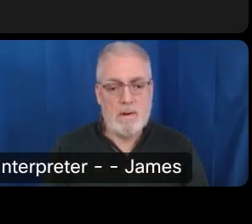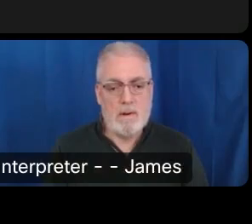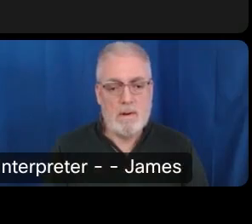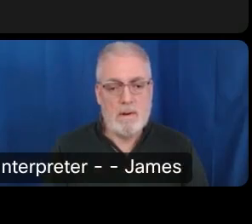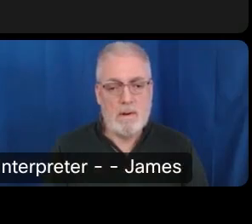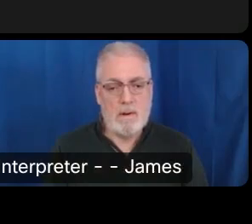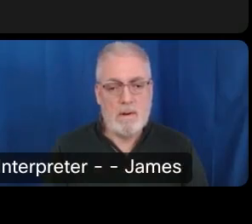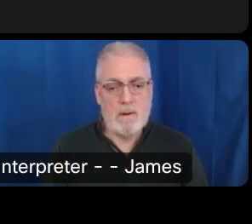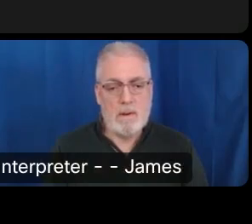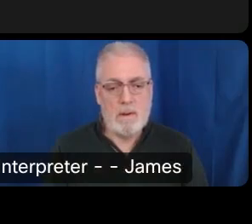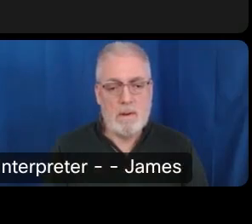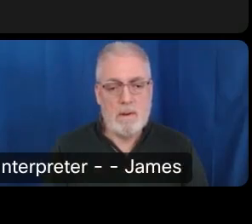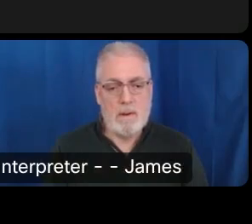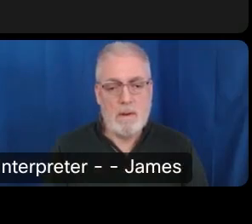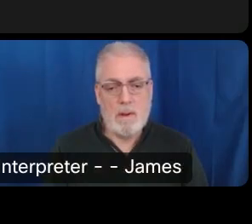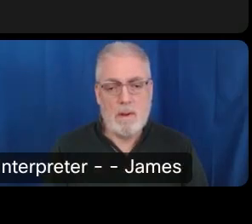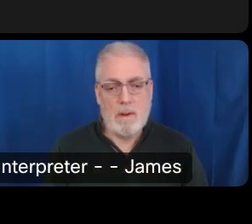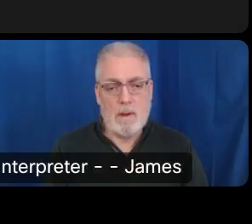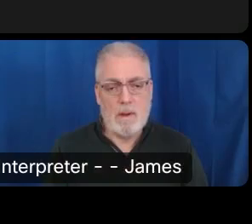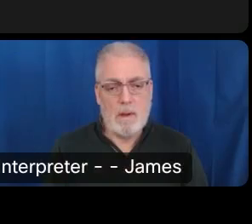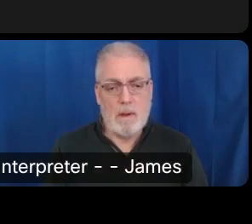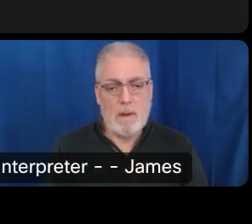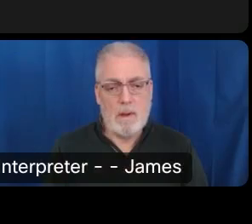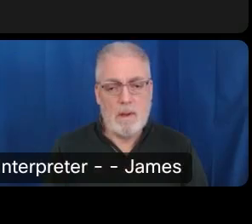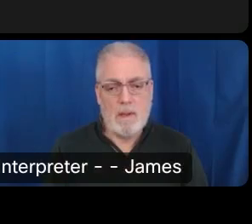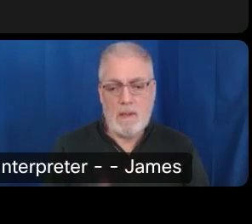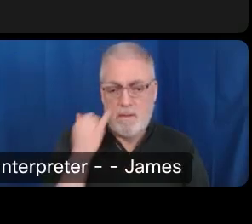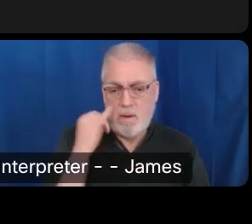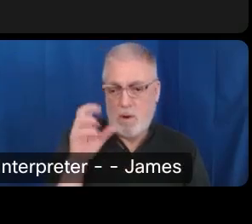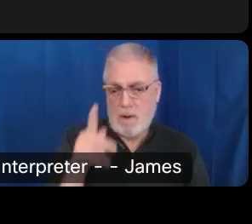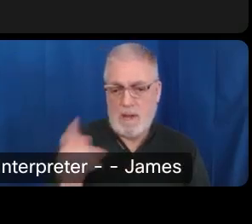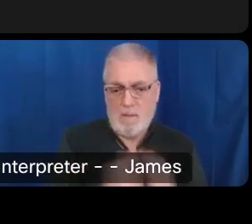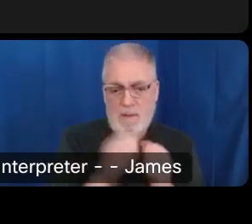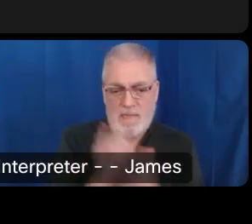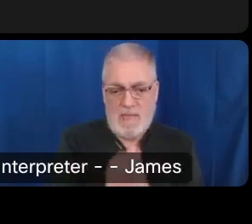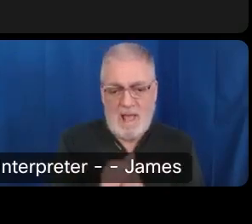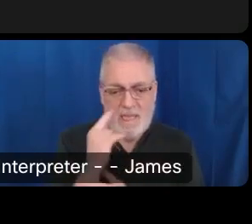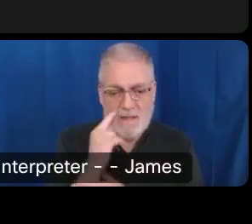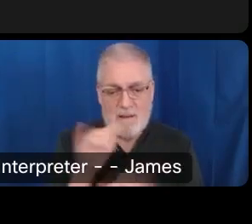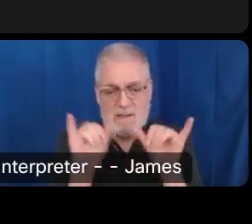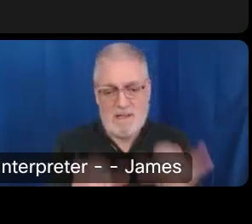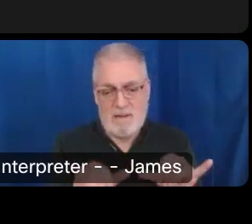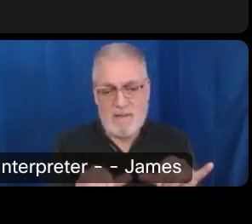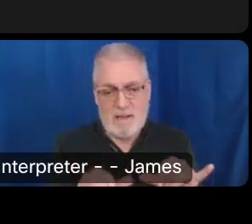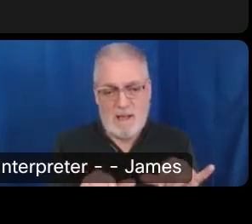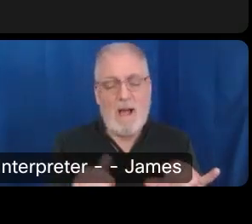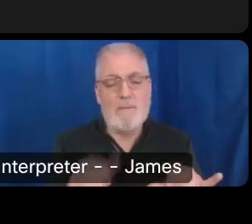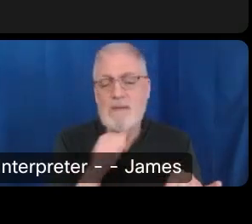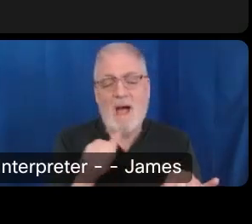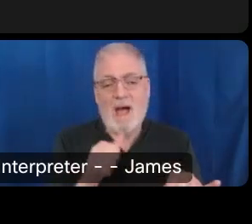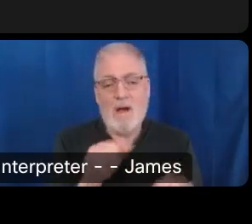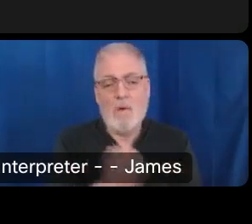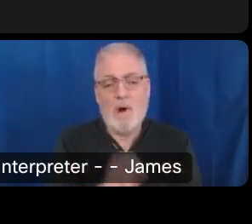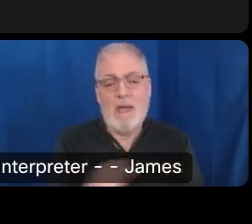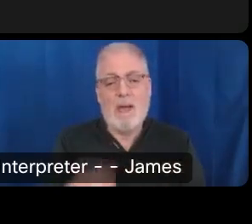If you're okay with that, I think I'm just going to stick with that. I've got a lot. I'm not at my own desk. I've got